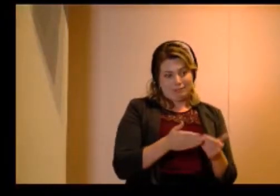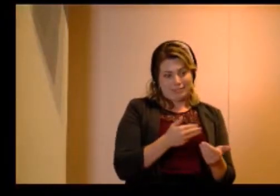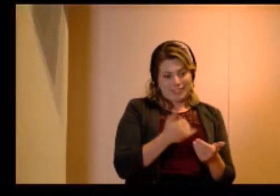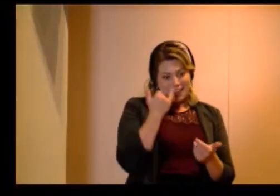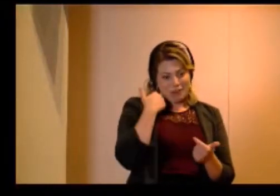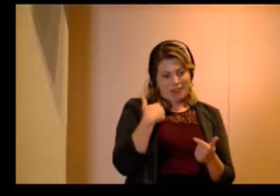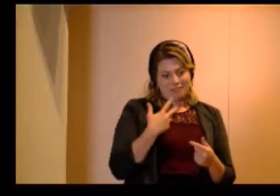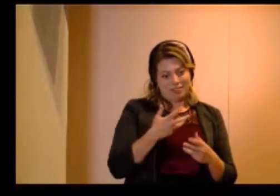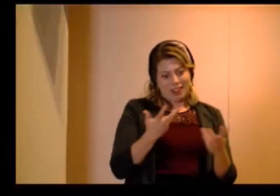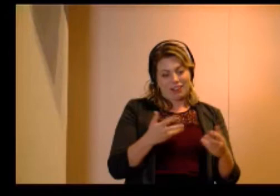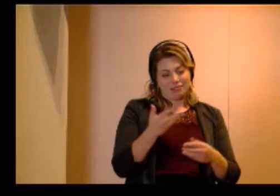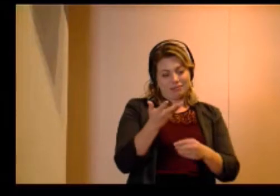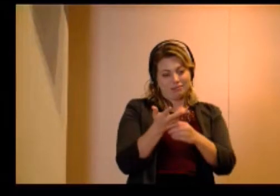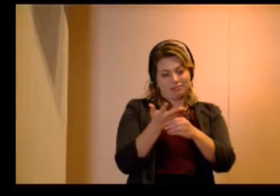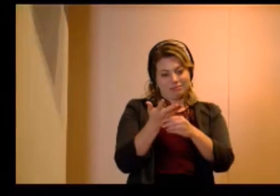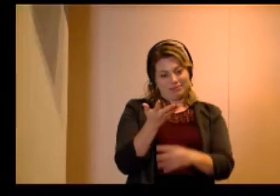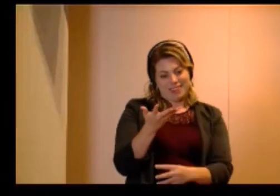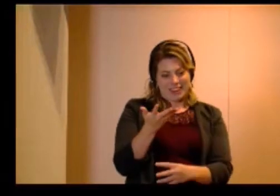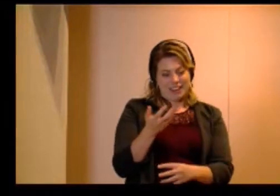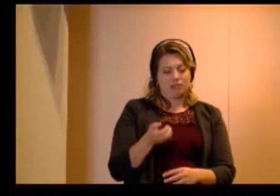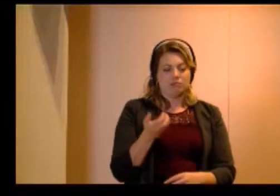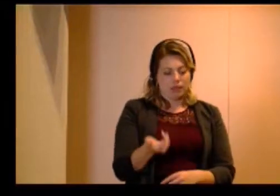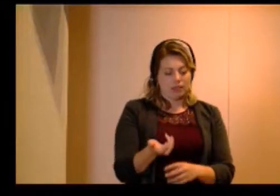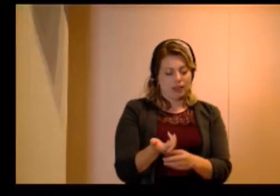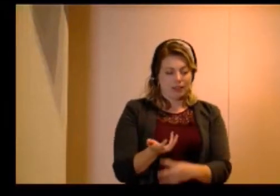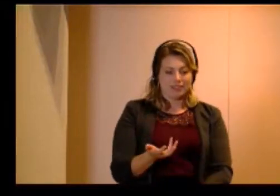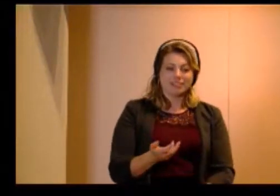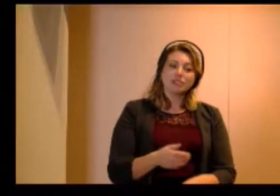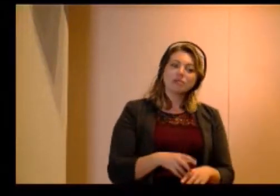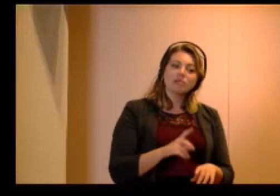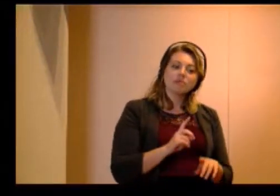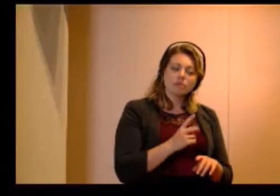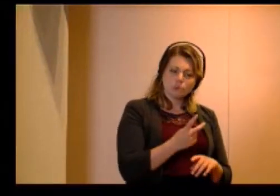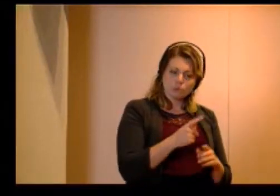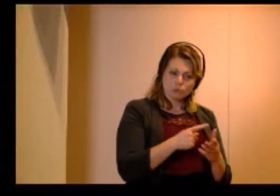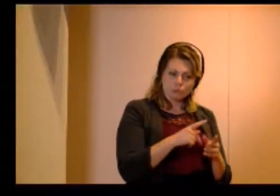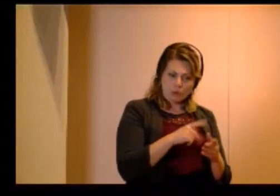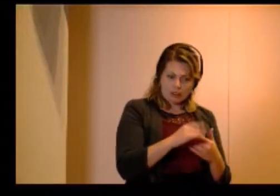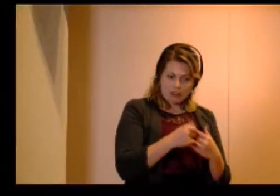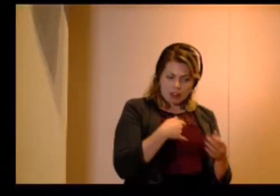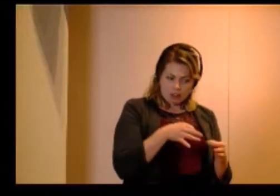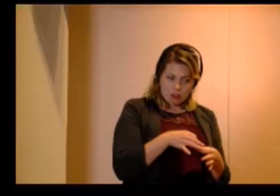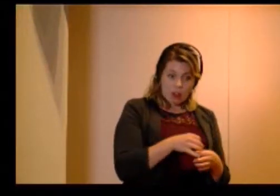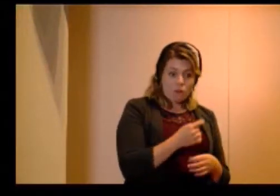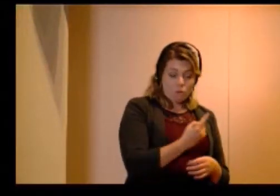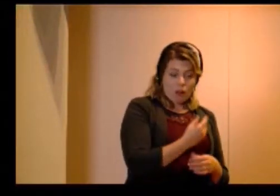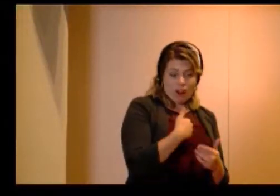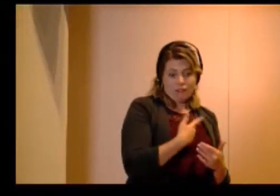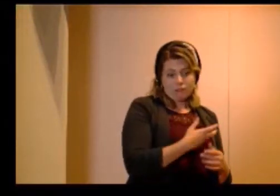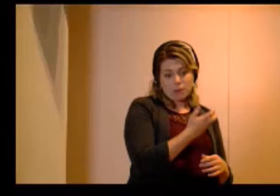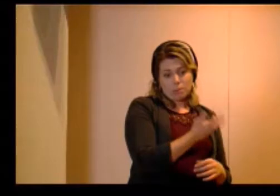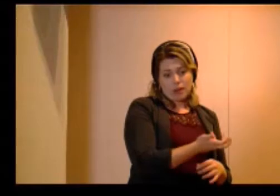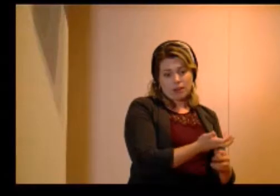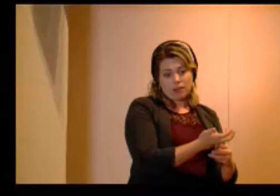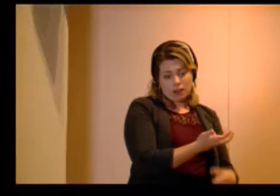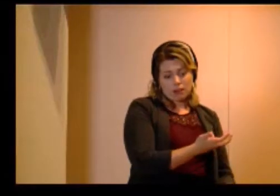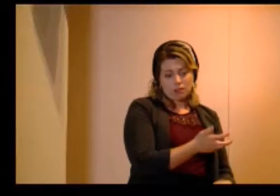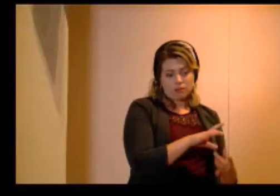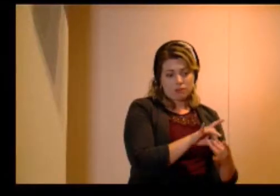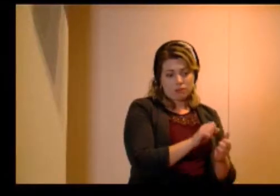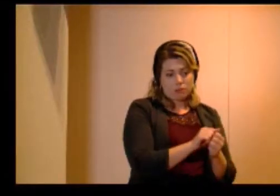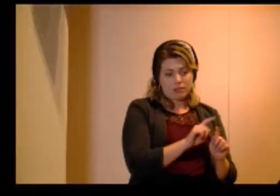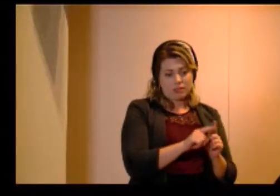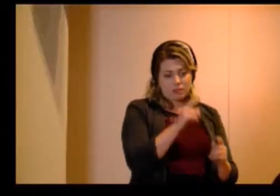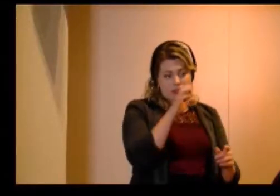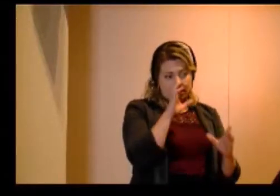the two simple projects that I described, one of them we had metadata associated with the images associated